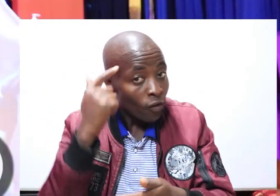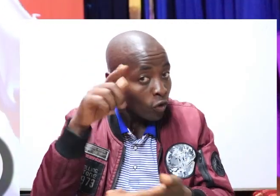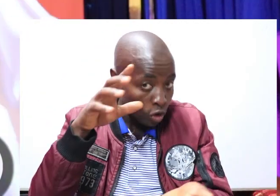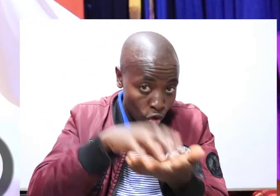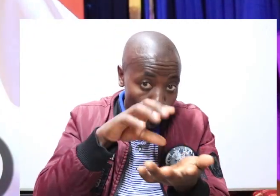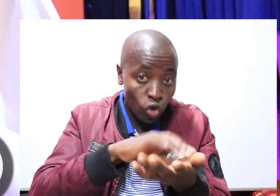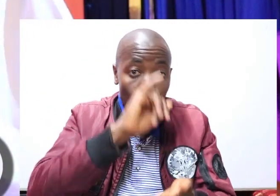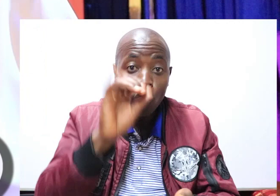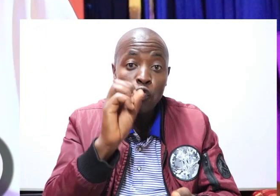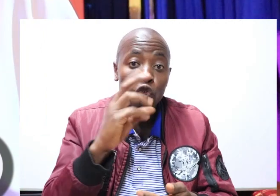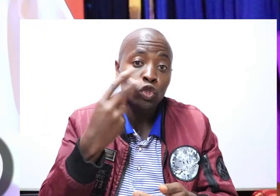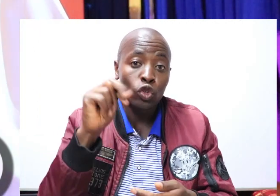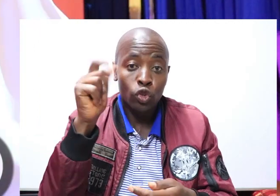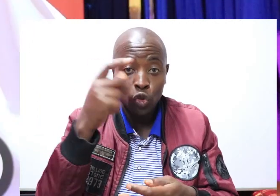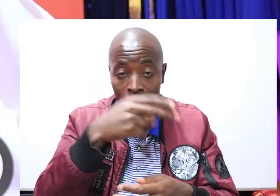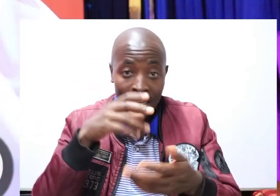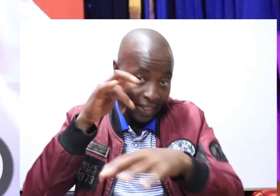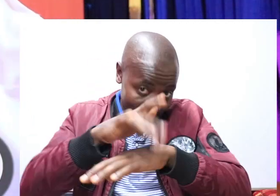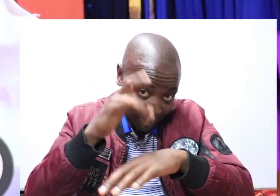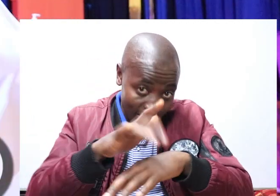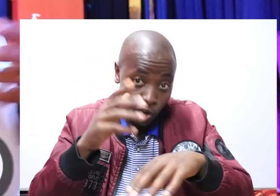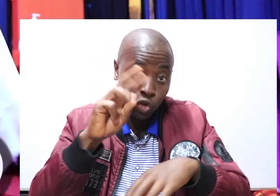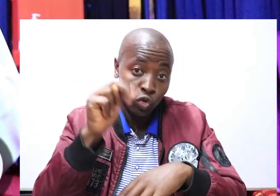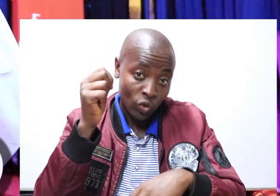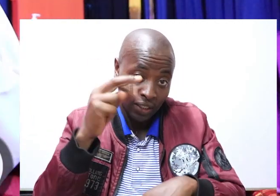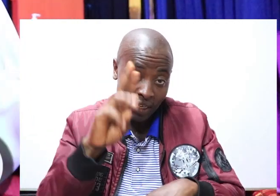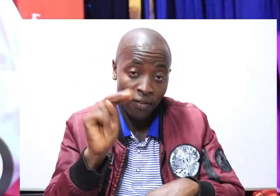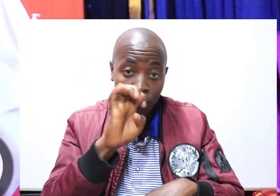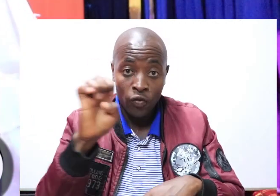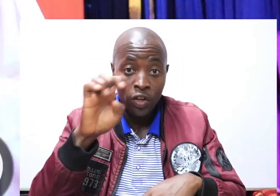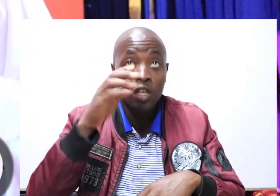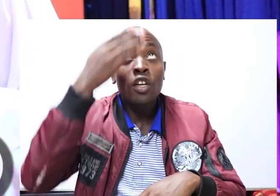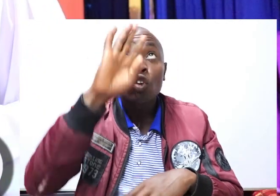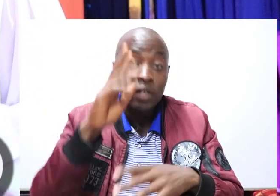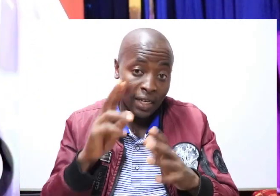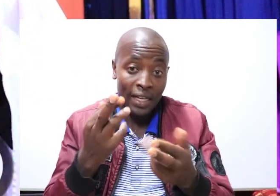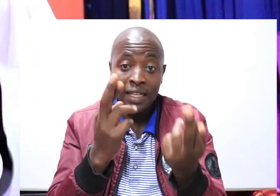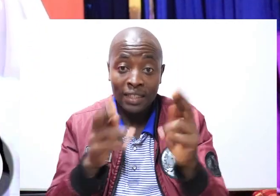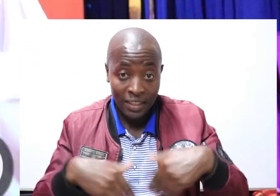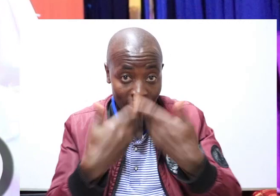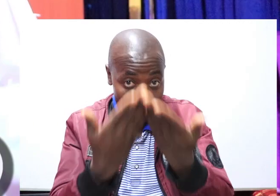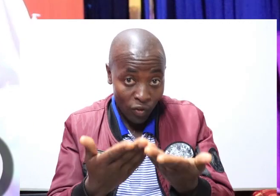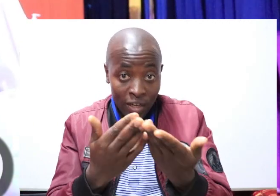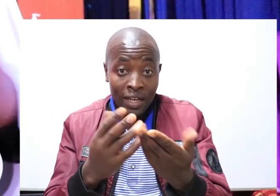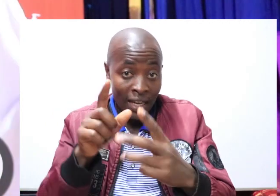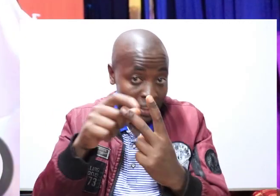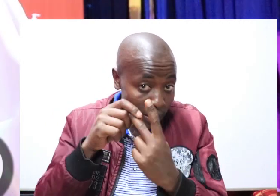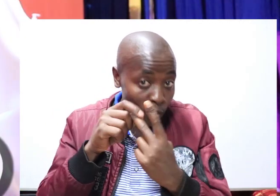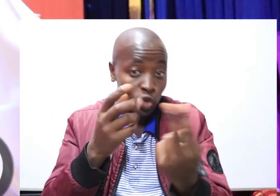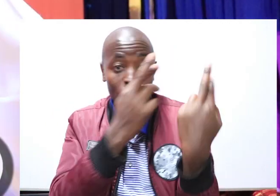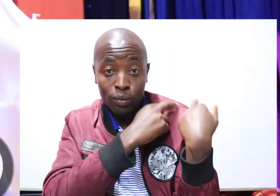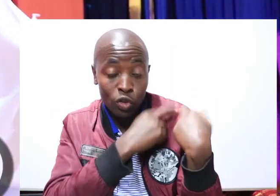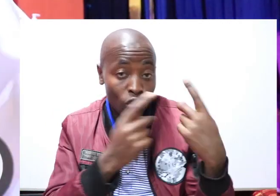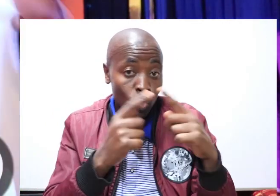of Jonah, who was sent to Nineveh, we can see that God has endured a responsibility, a special responsibility to